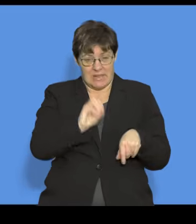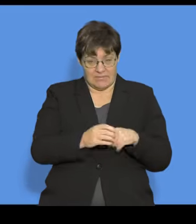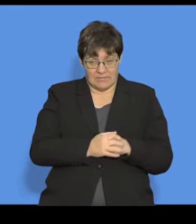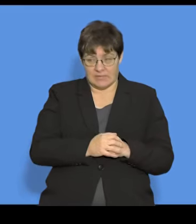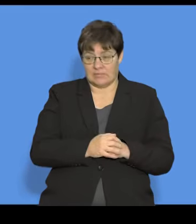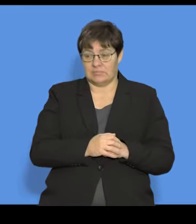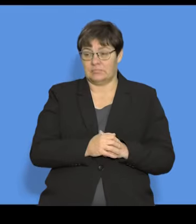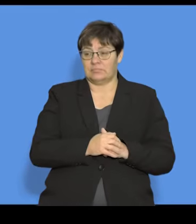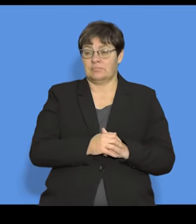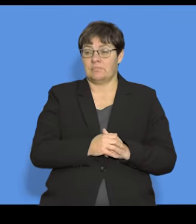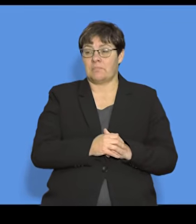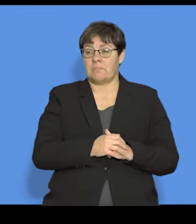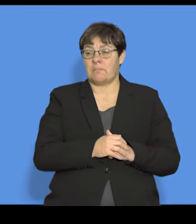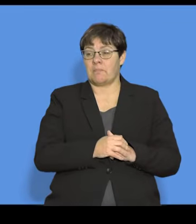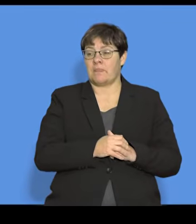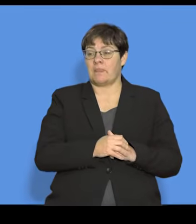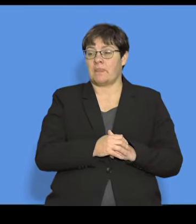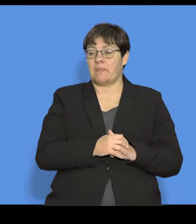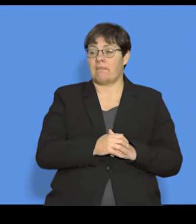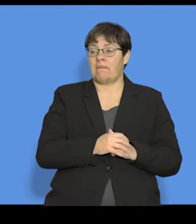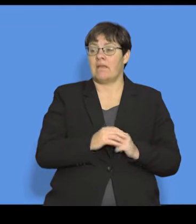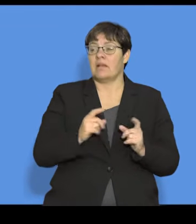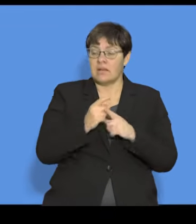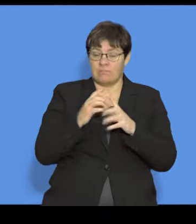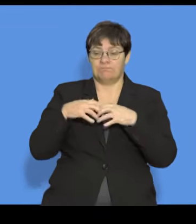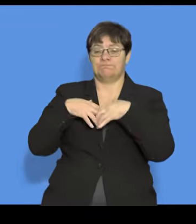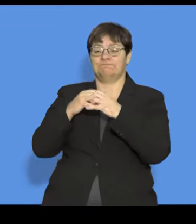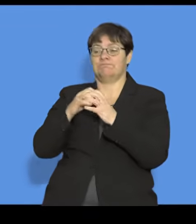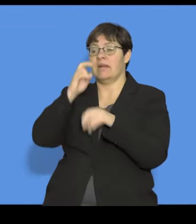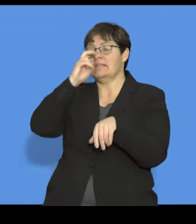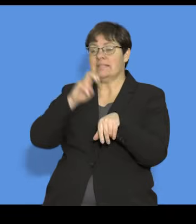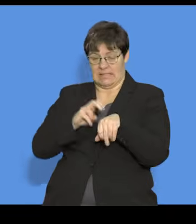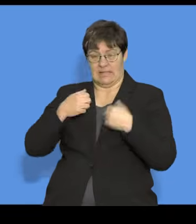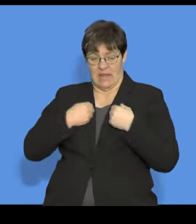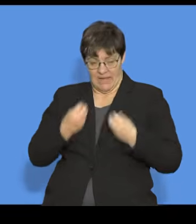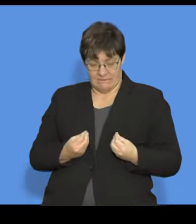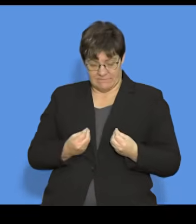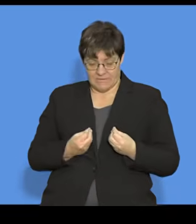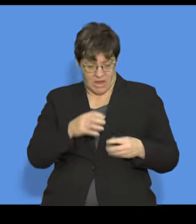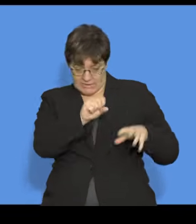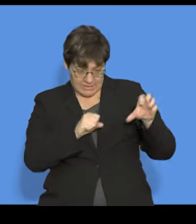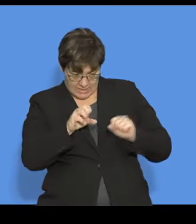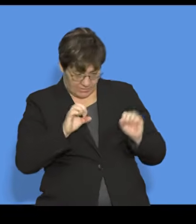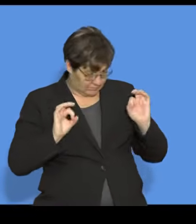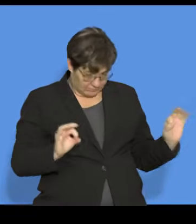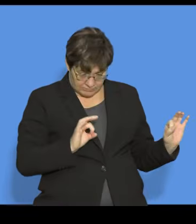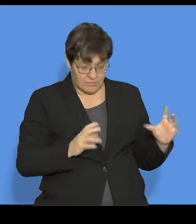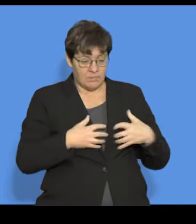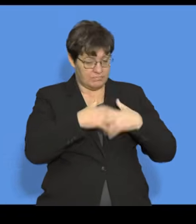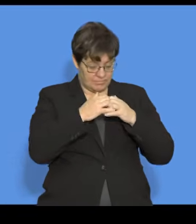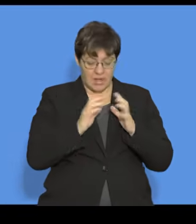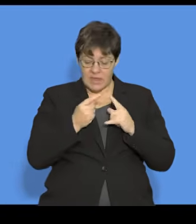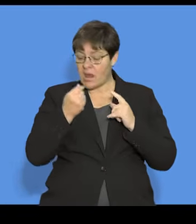as absorption. And then finally, they are assimilated based on what the body needs to make what the cell